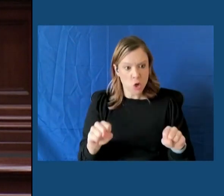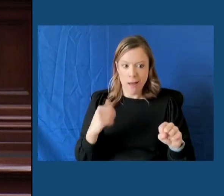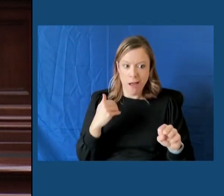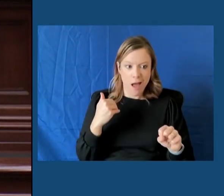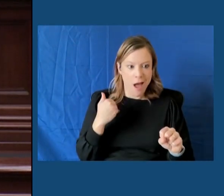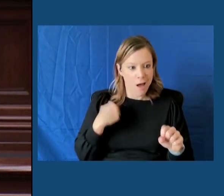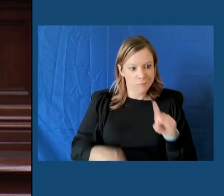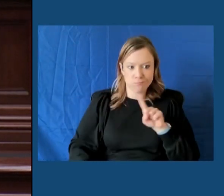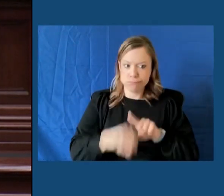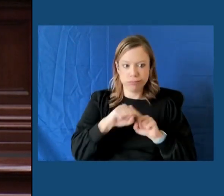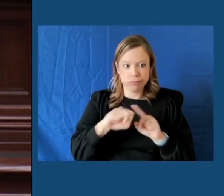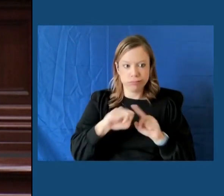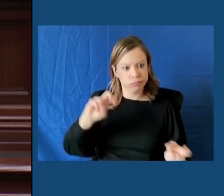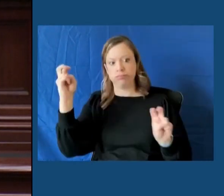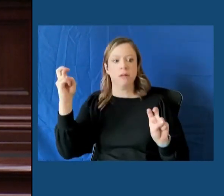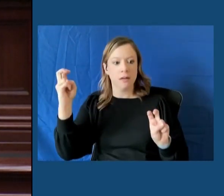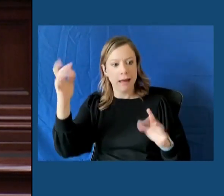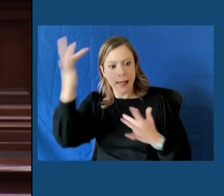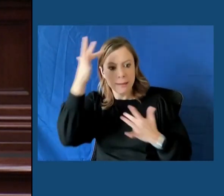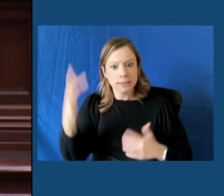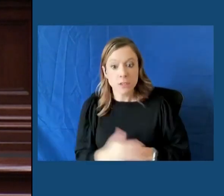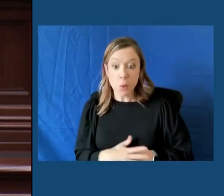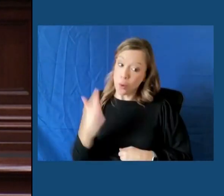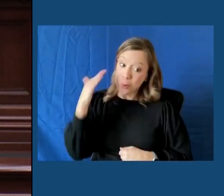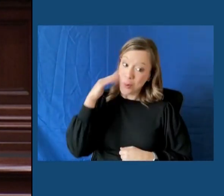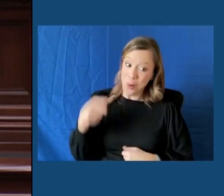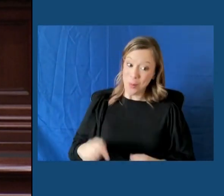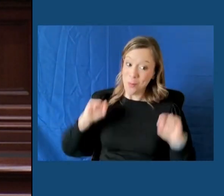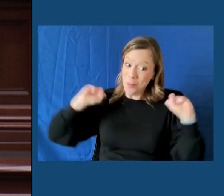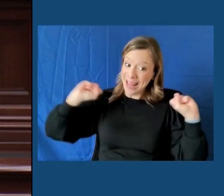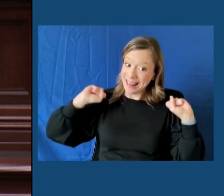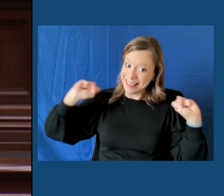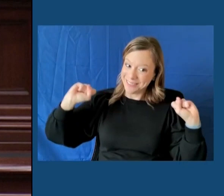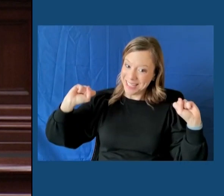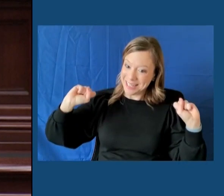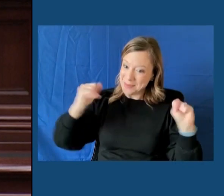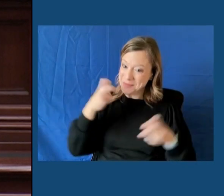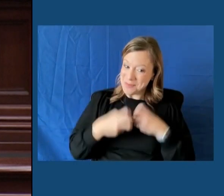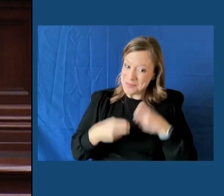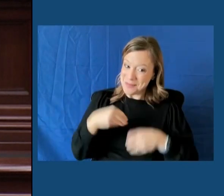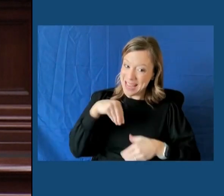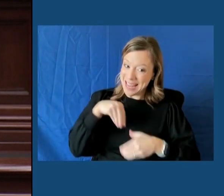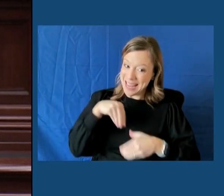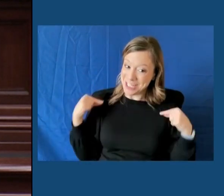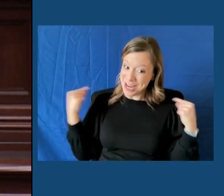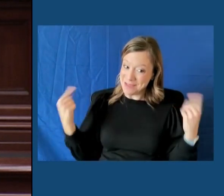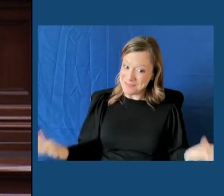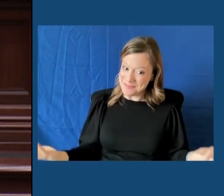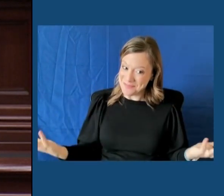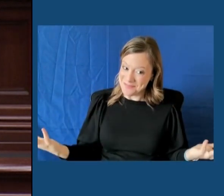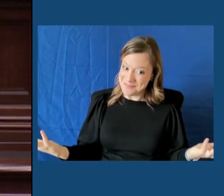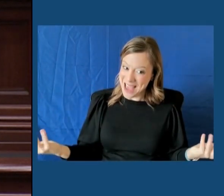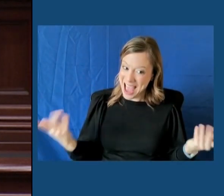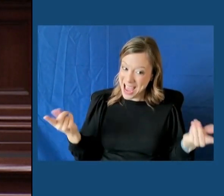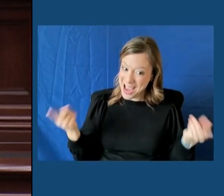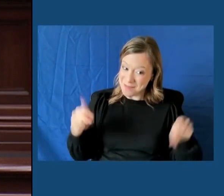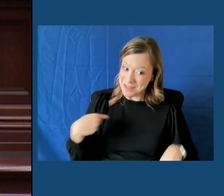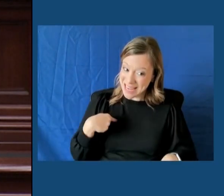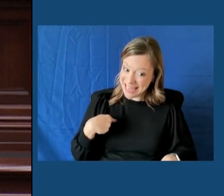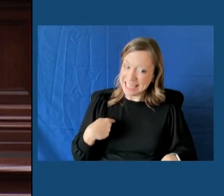a weightlifting mishap in the gym. It can happen at any moment. It's getting better.